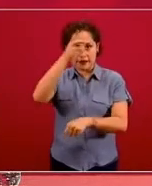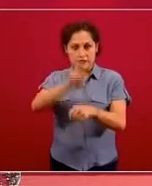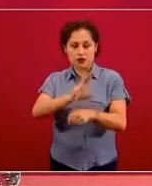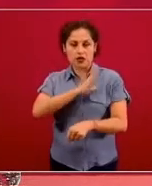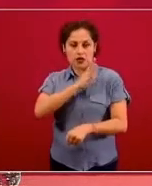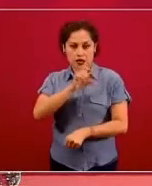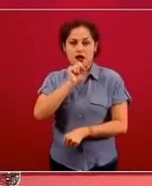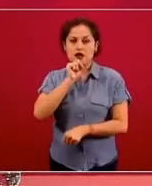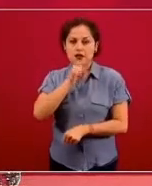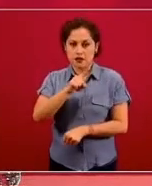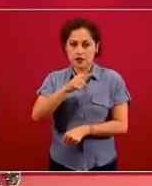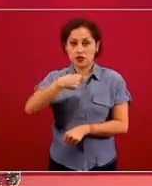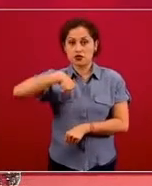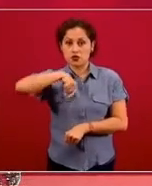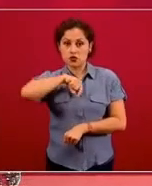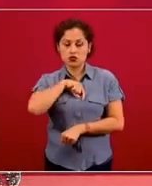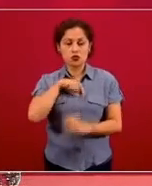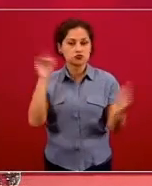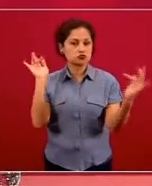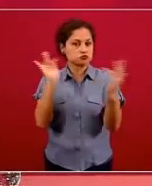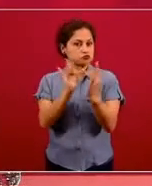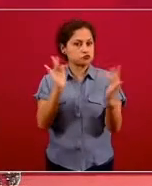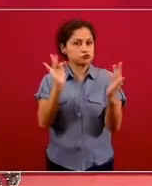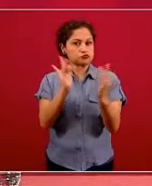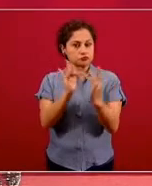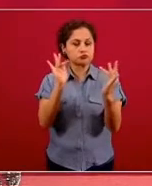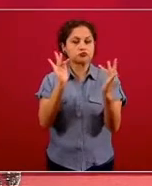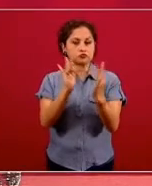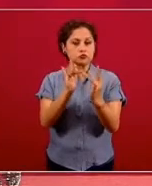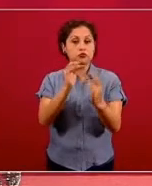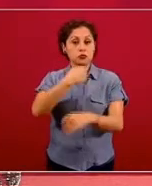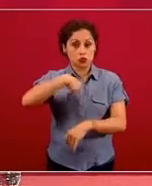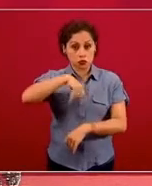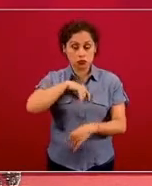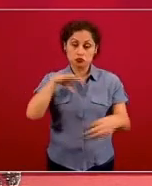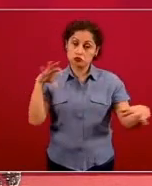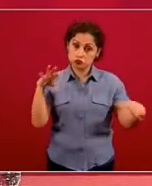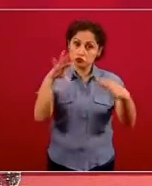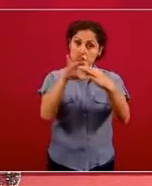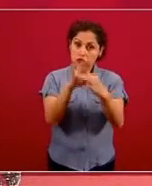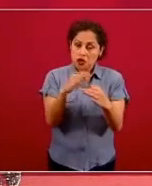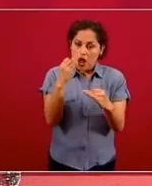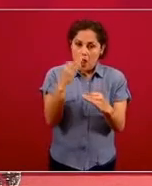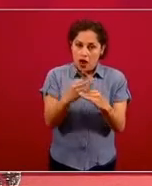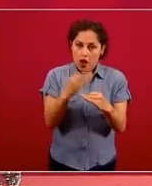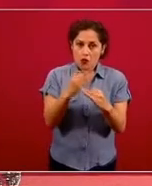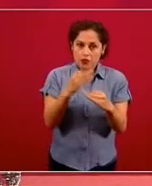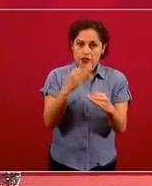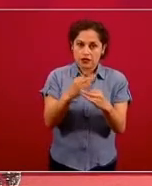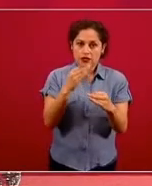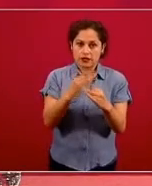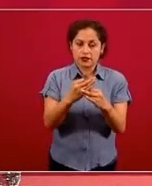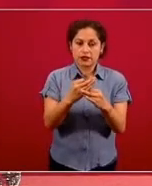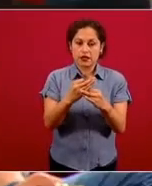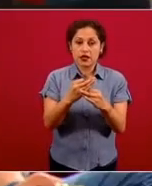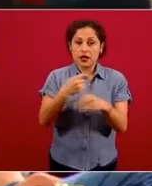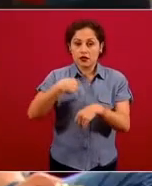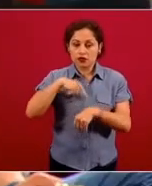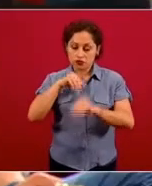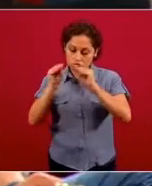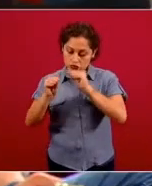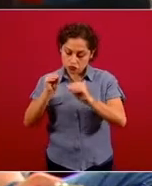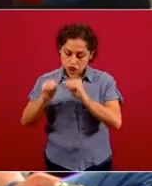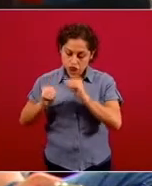our Subsecretariat of Health Prevention and Promotion. We are working directly right